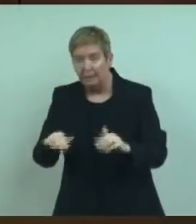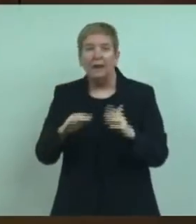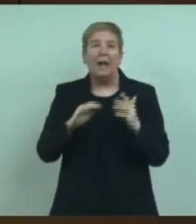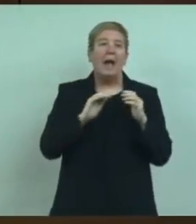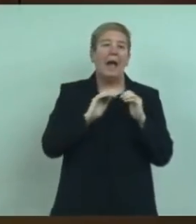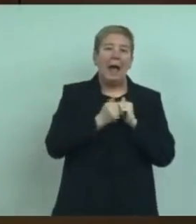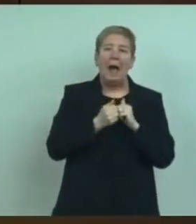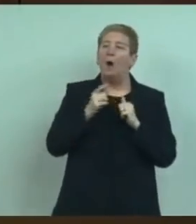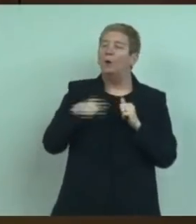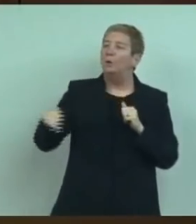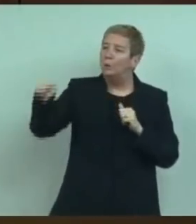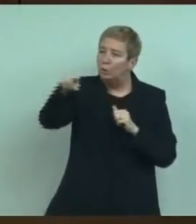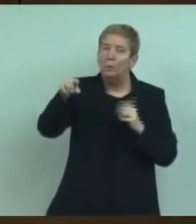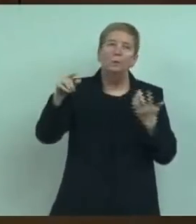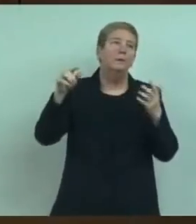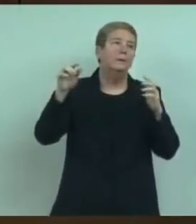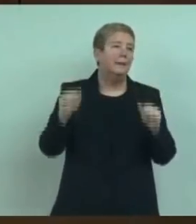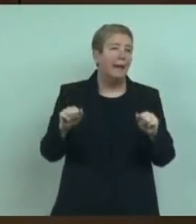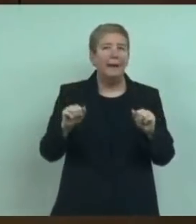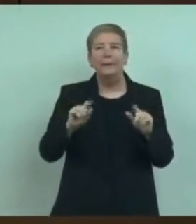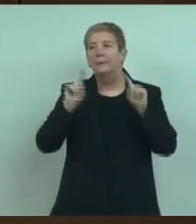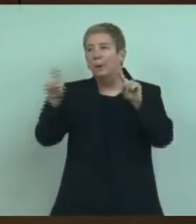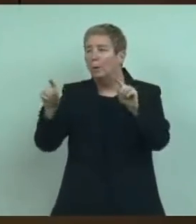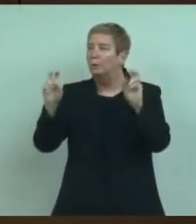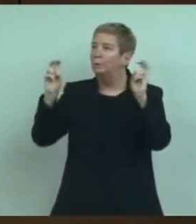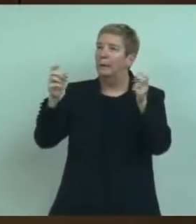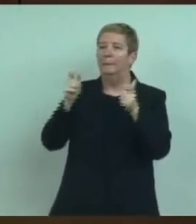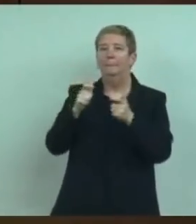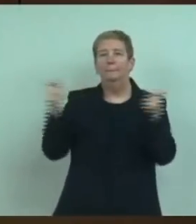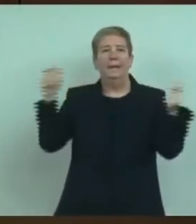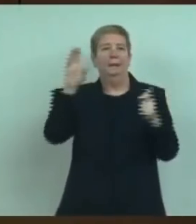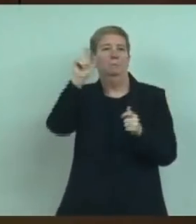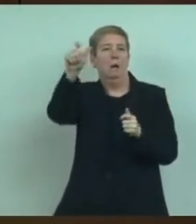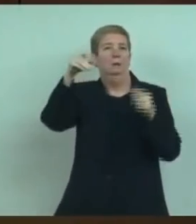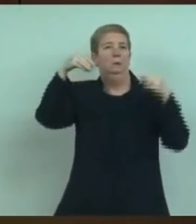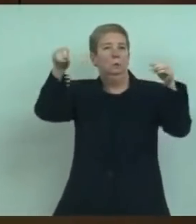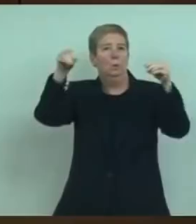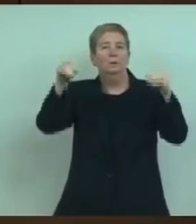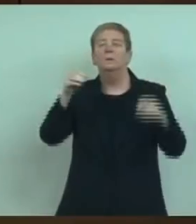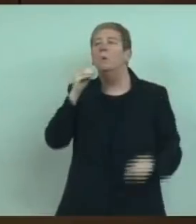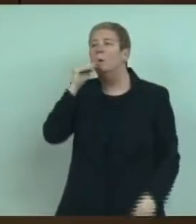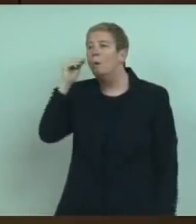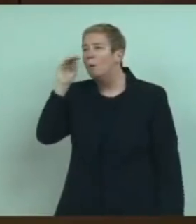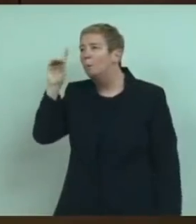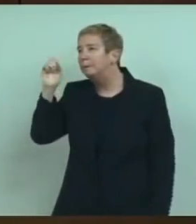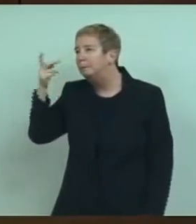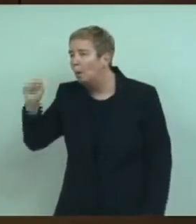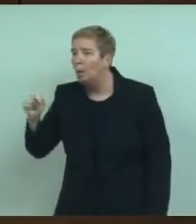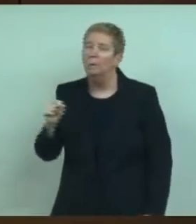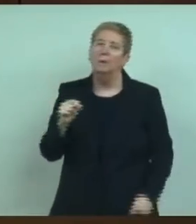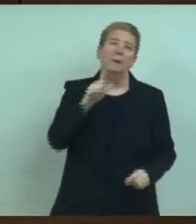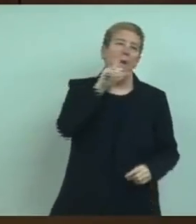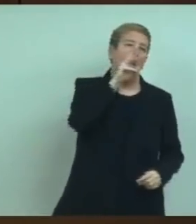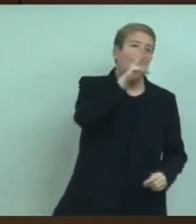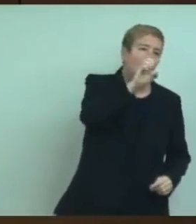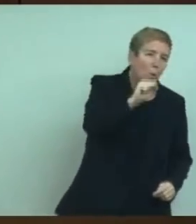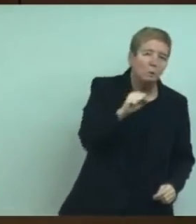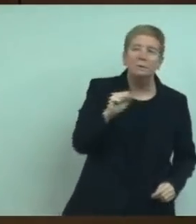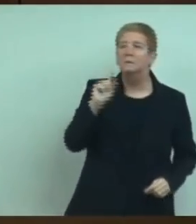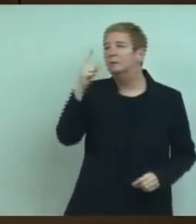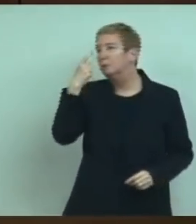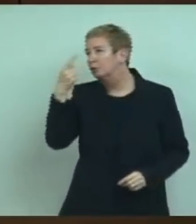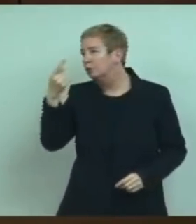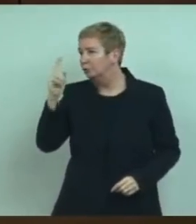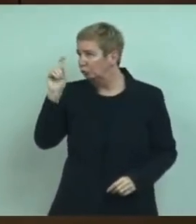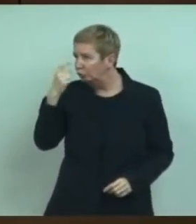go to big box stores, including Home Depots and Lowe's and Walmarts and Targets. We're